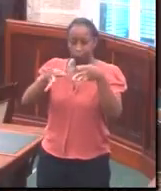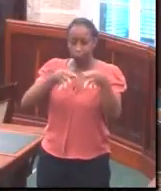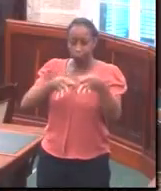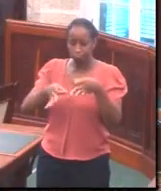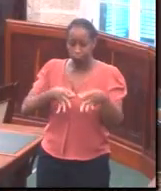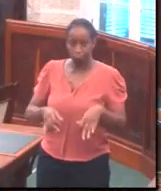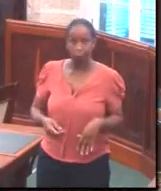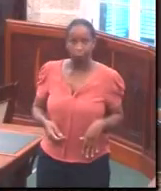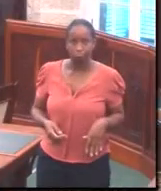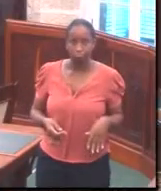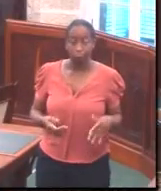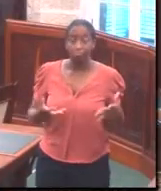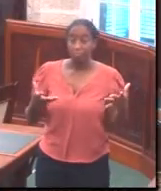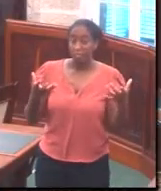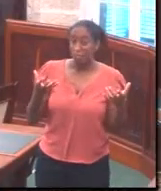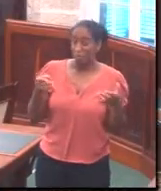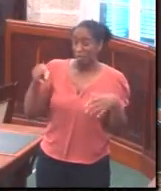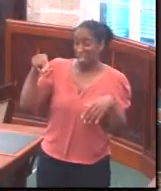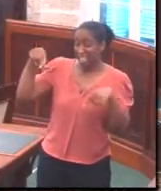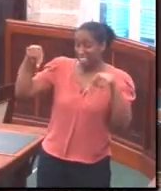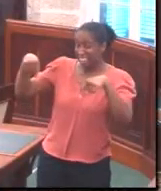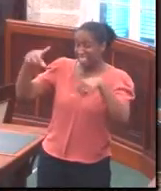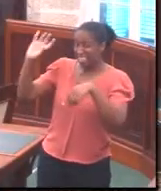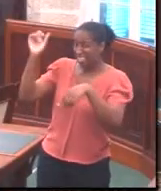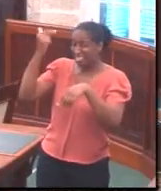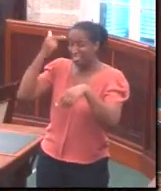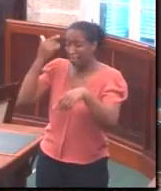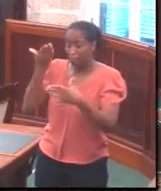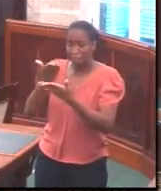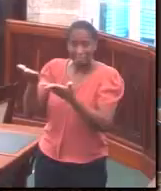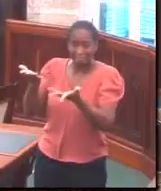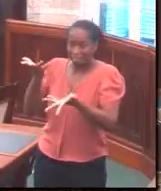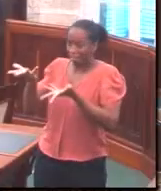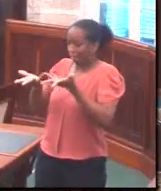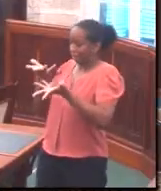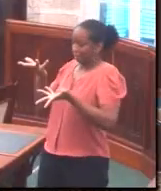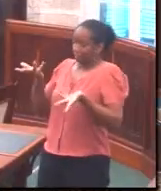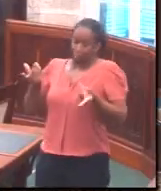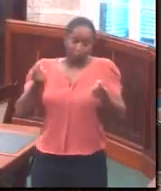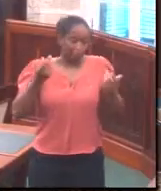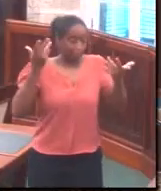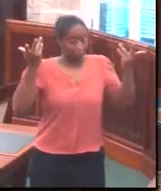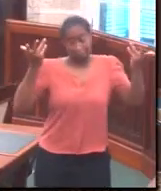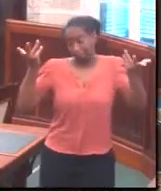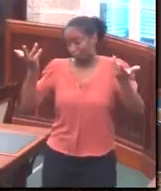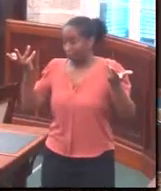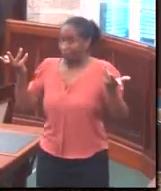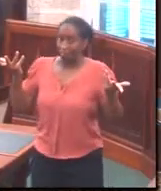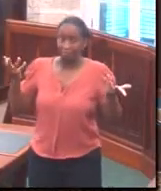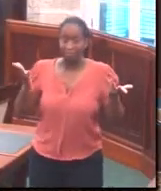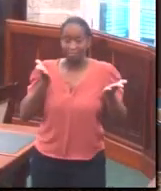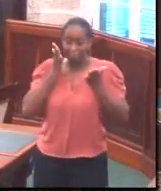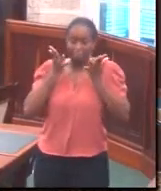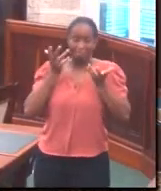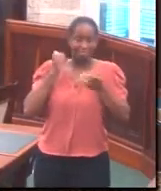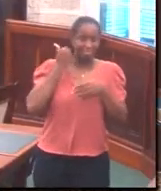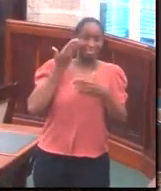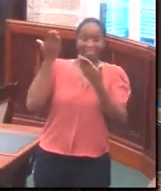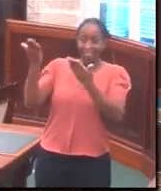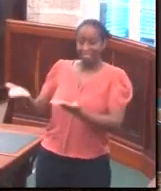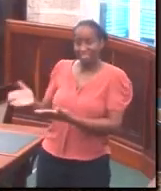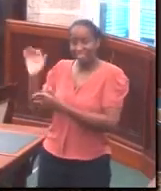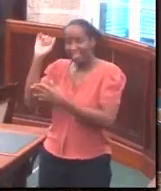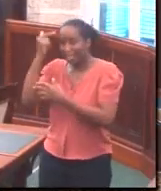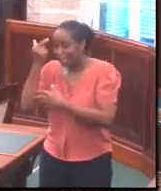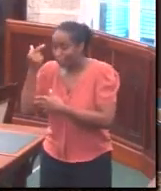this incompetent and embarrassed government is doing. And the learned Attorney General is trying to stop me. Why didn't Honourable Member,